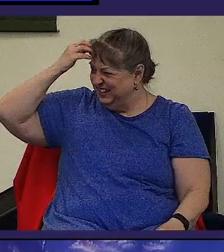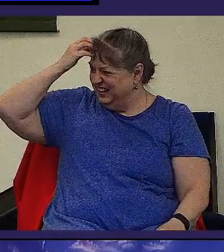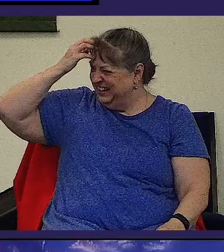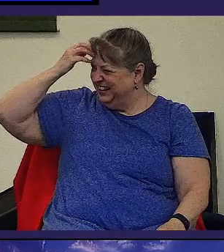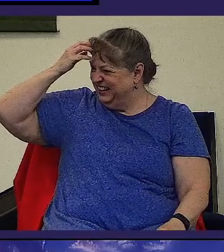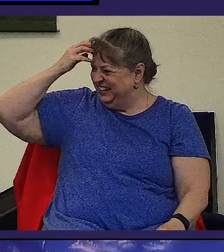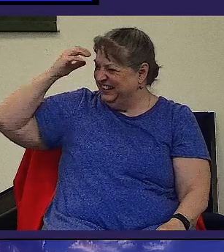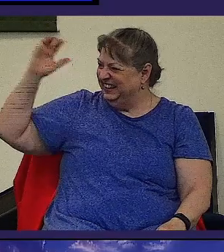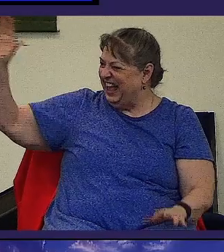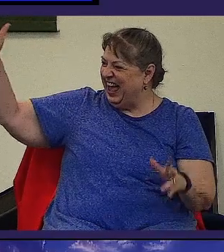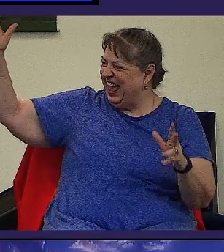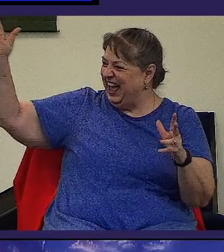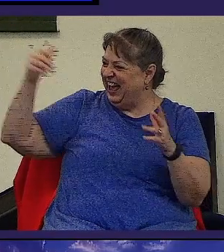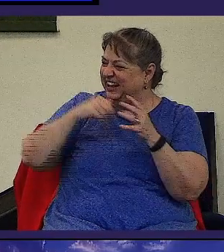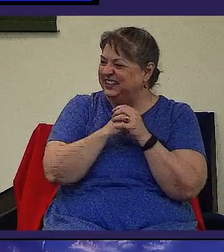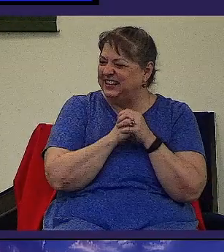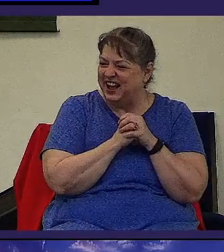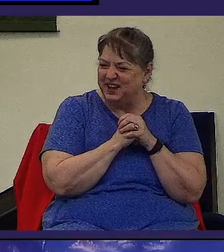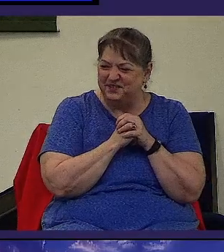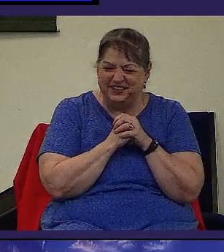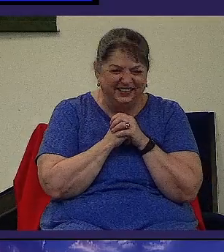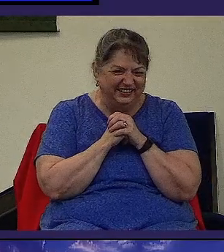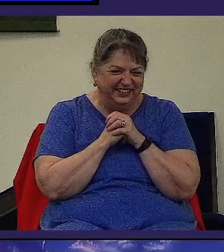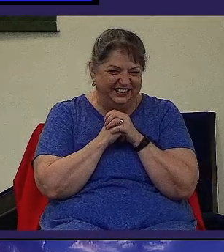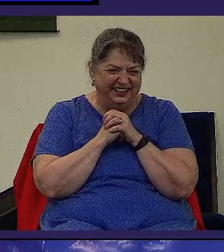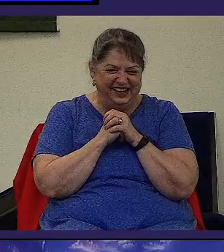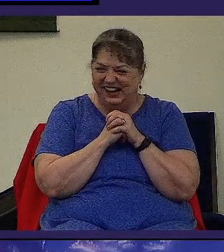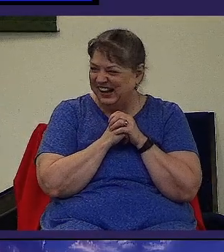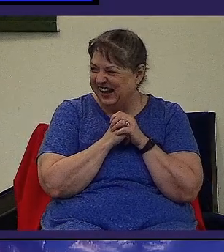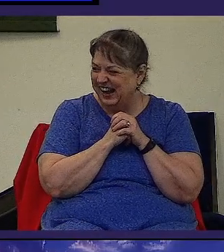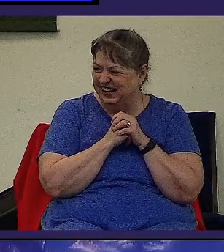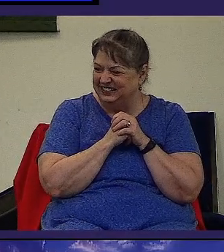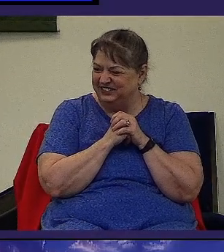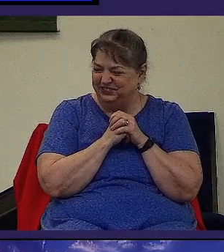congratulations congratulations thank you amen